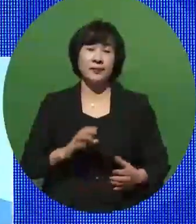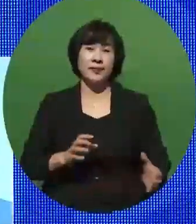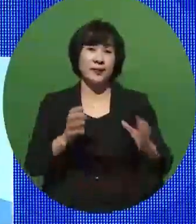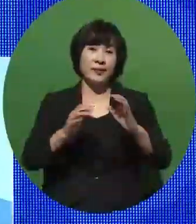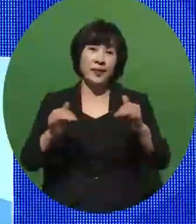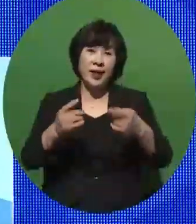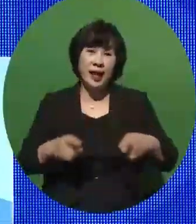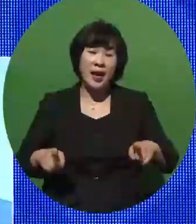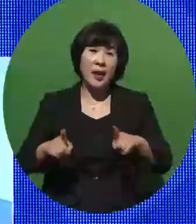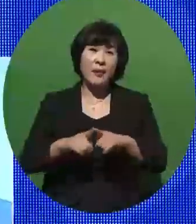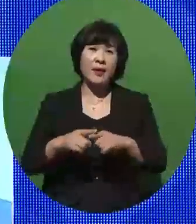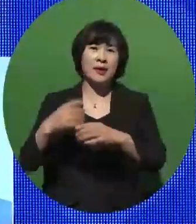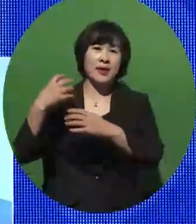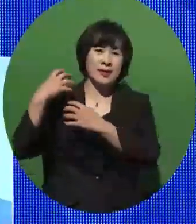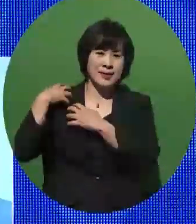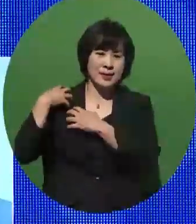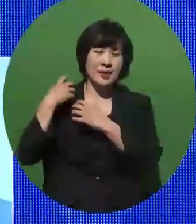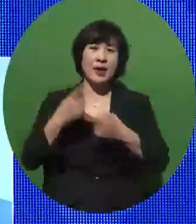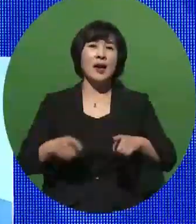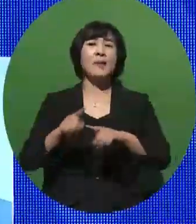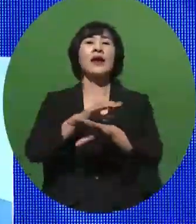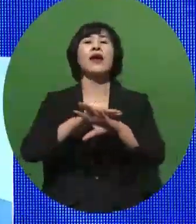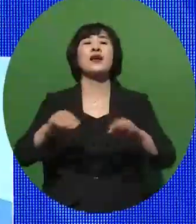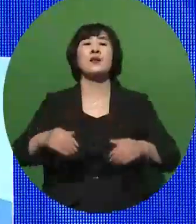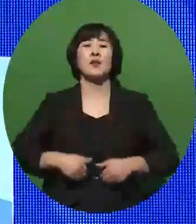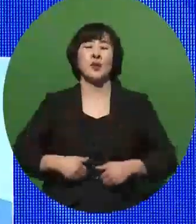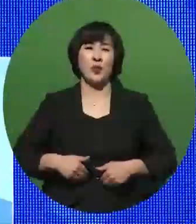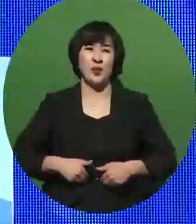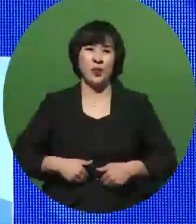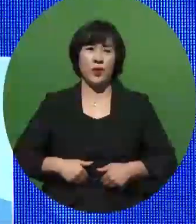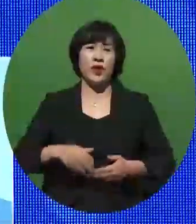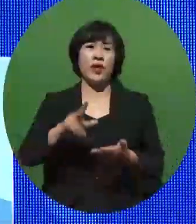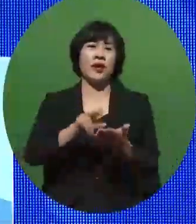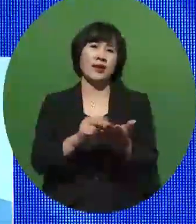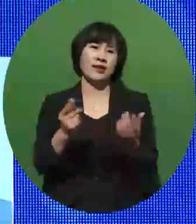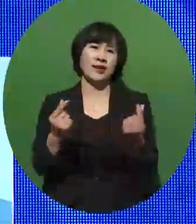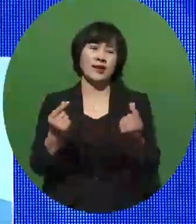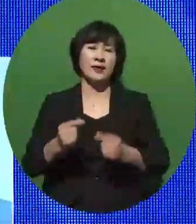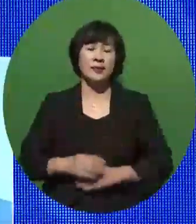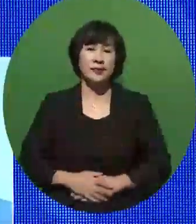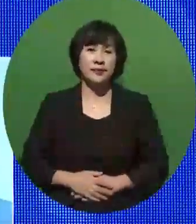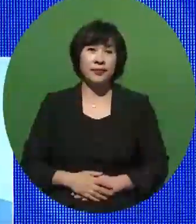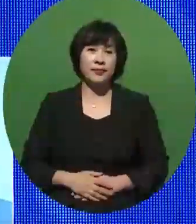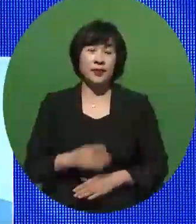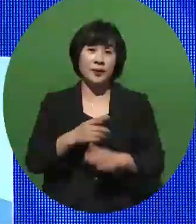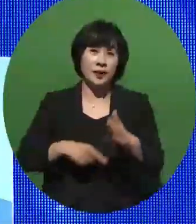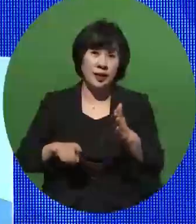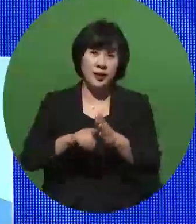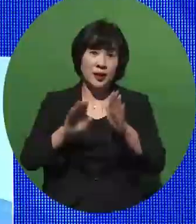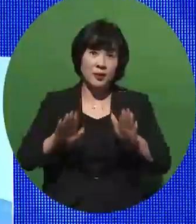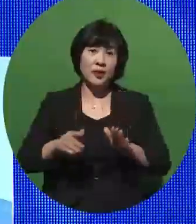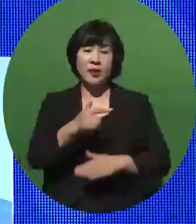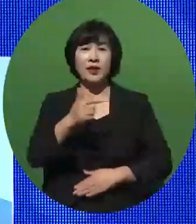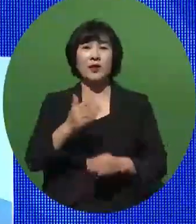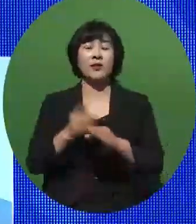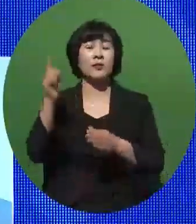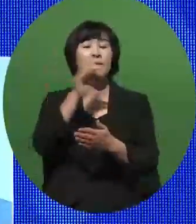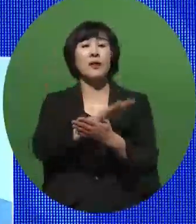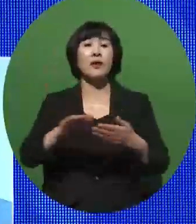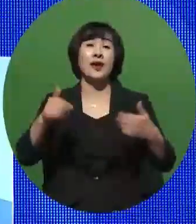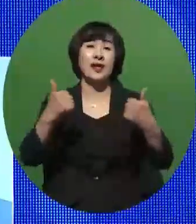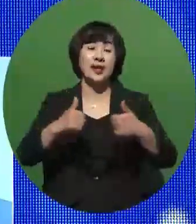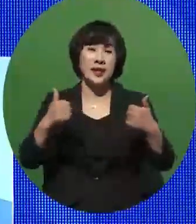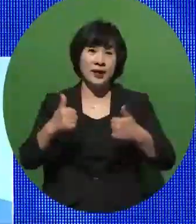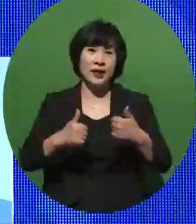may lead to further domination and inequality. These global crises are all shared responsibilities that have started from